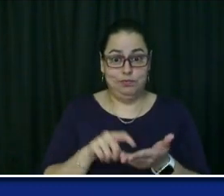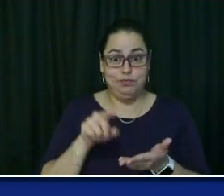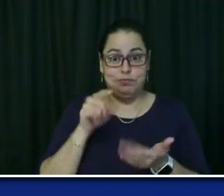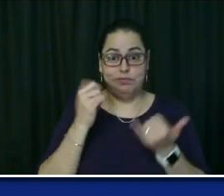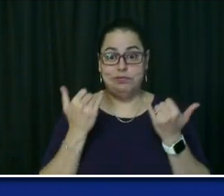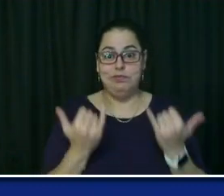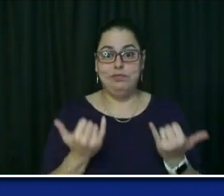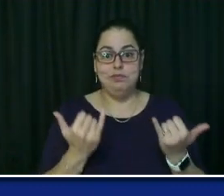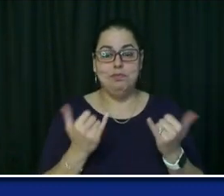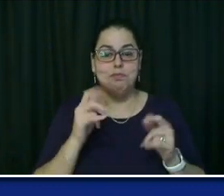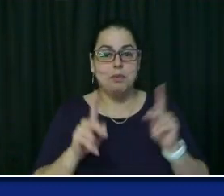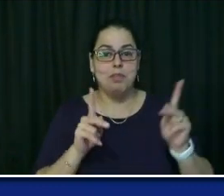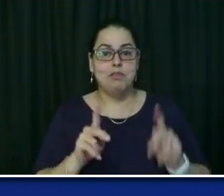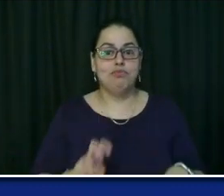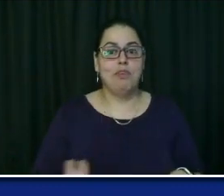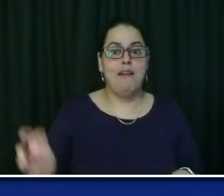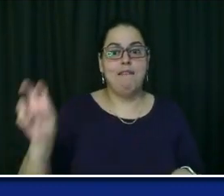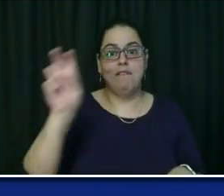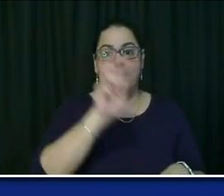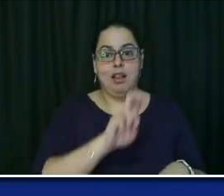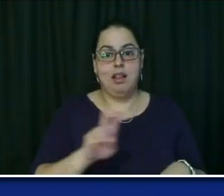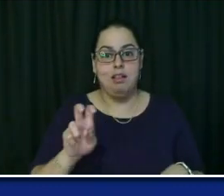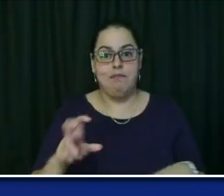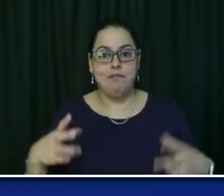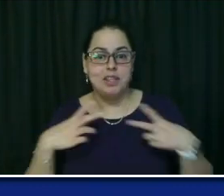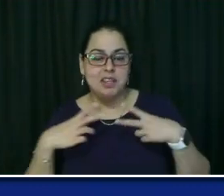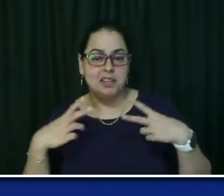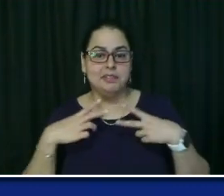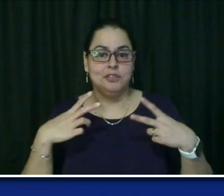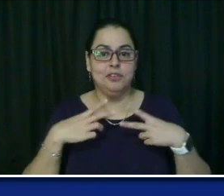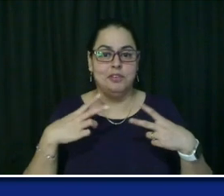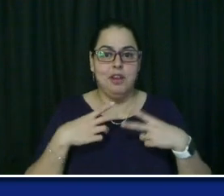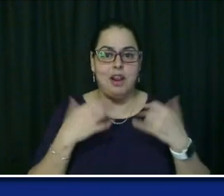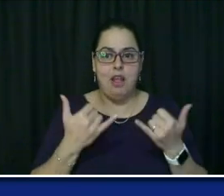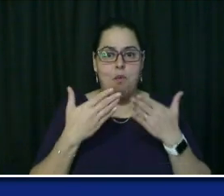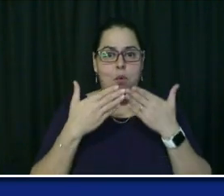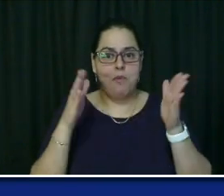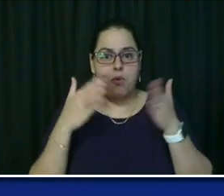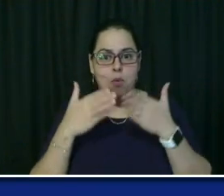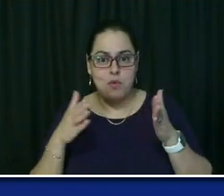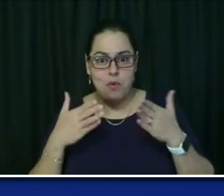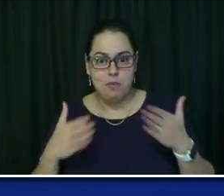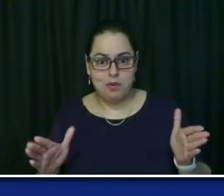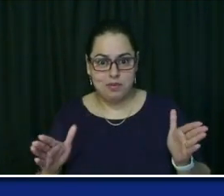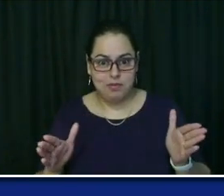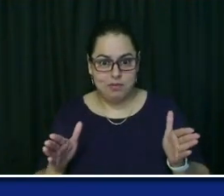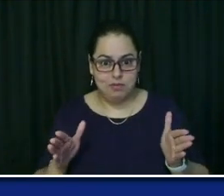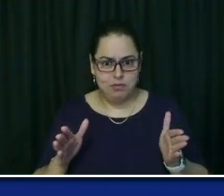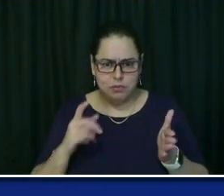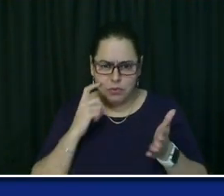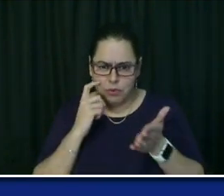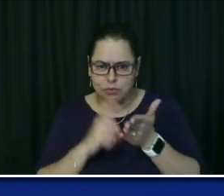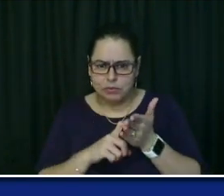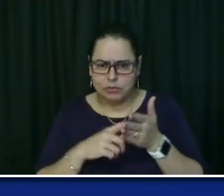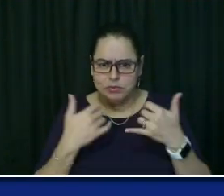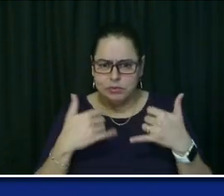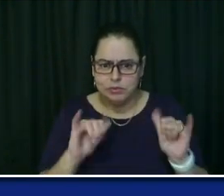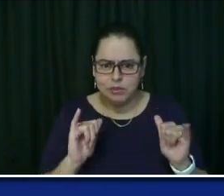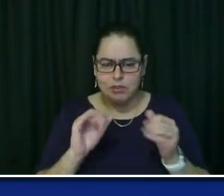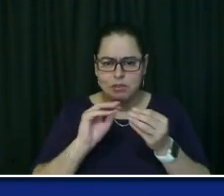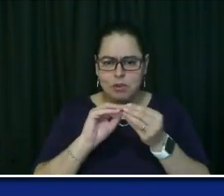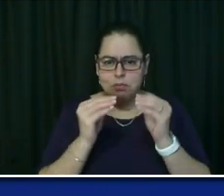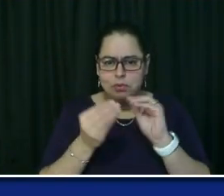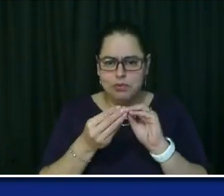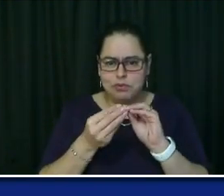economy opening up? Well, I think, and if you heard the question, of course, I think the stability in the number of cases tells us a